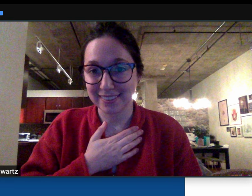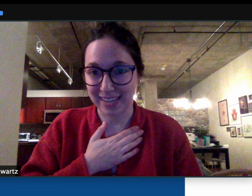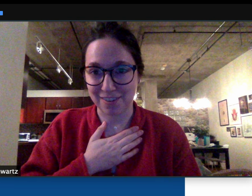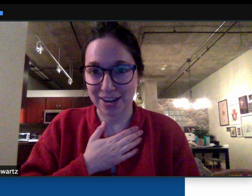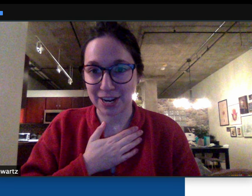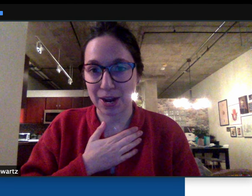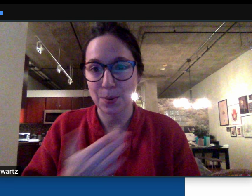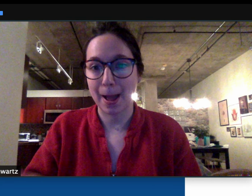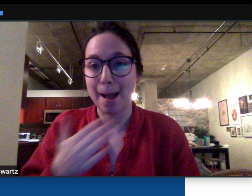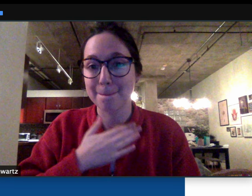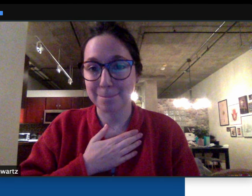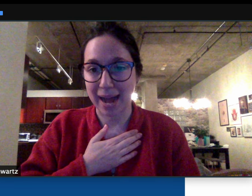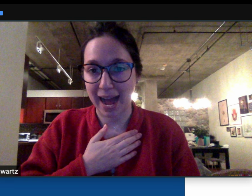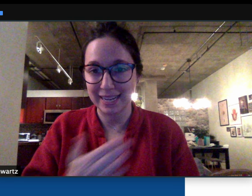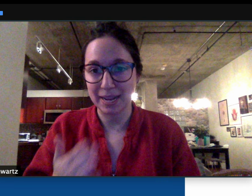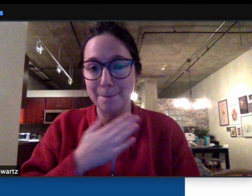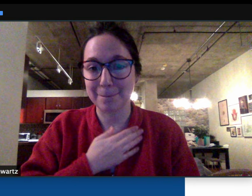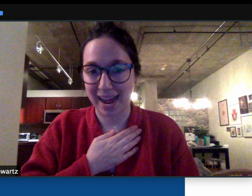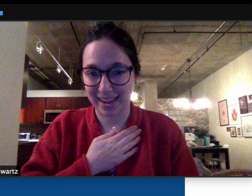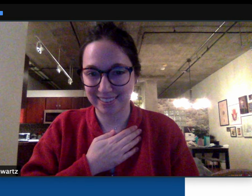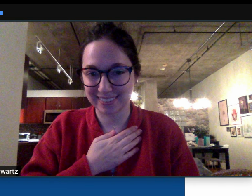My, get ready, go.